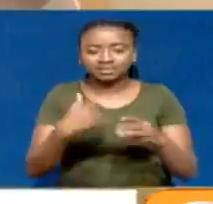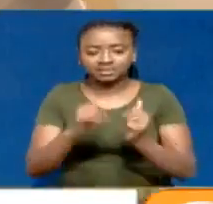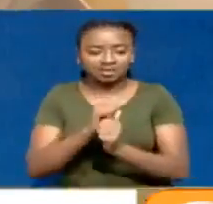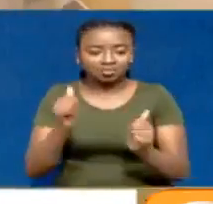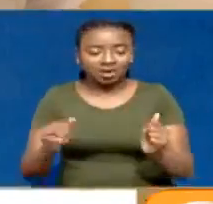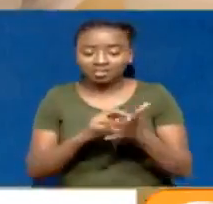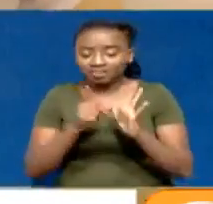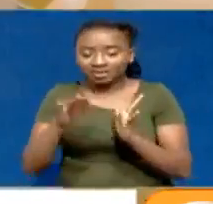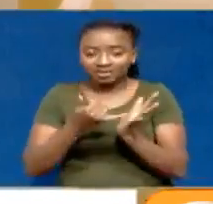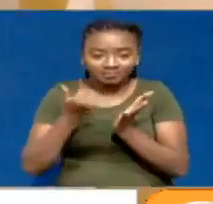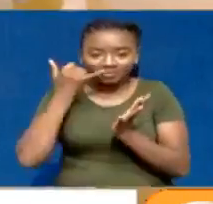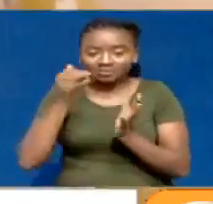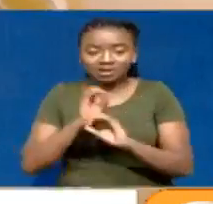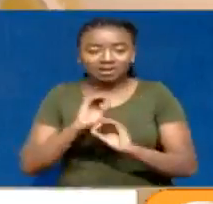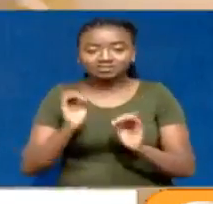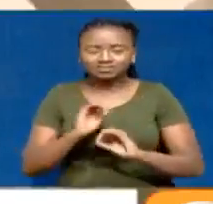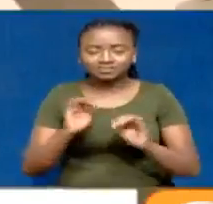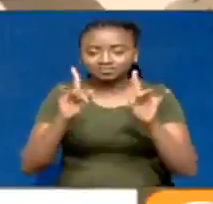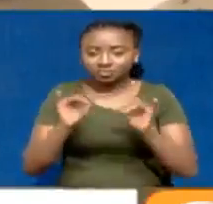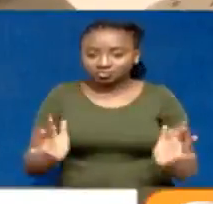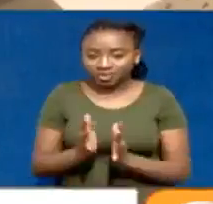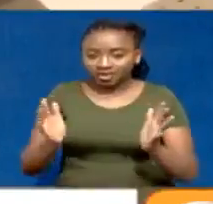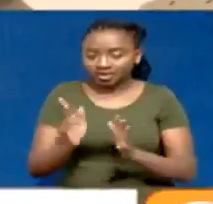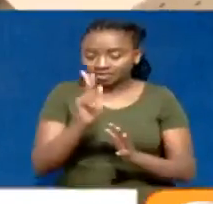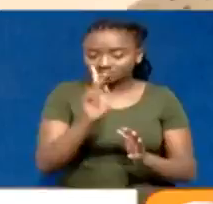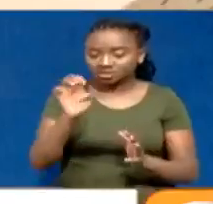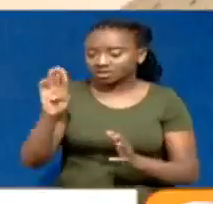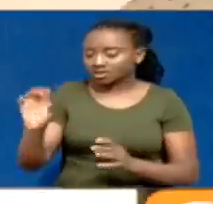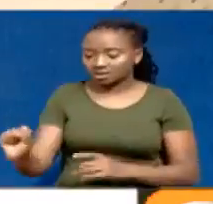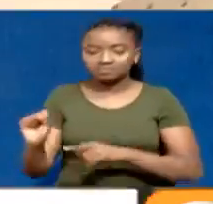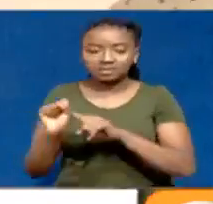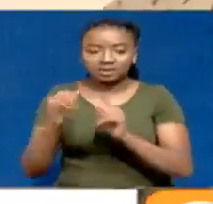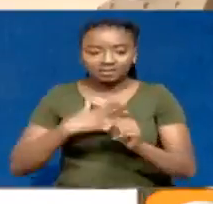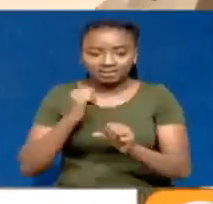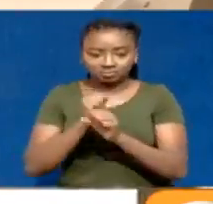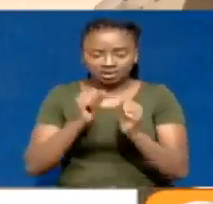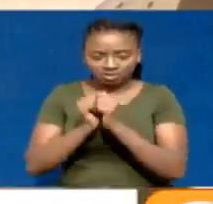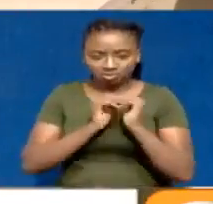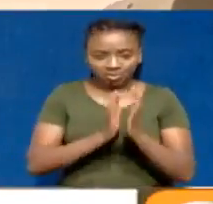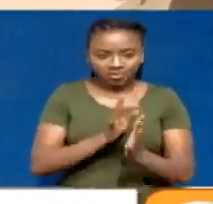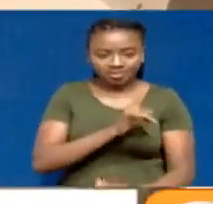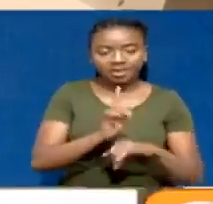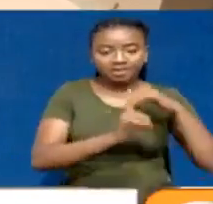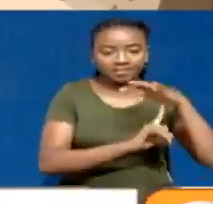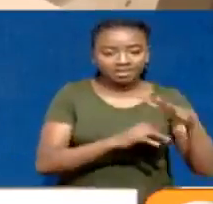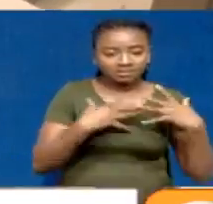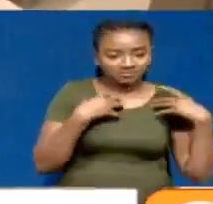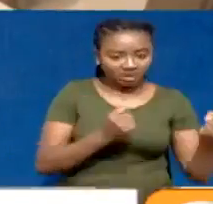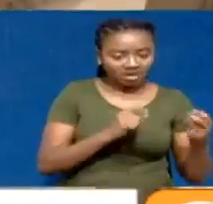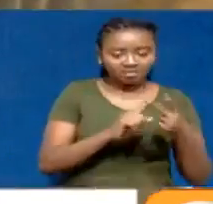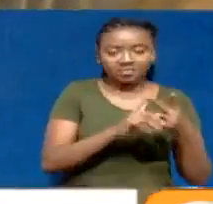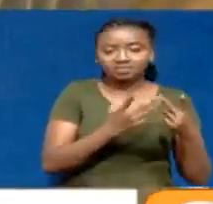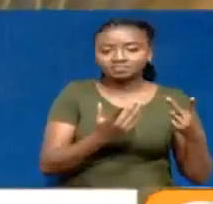anti-drug enforcing units. Kiraito also urged the Kenya Bureau of Standards, KEBS, to work closely with the ministries of